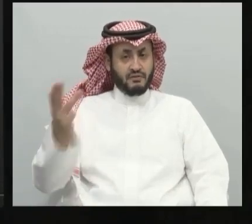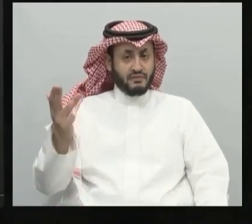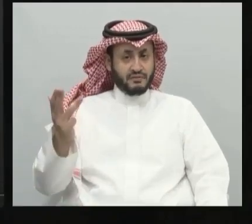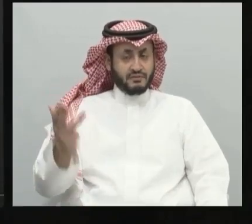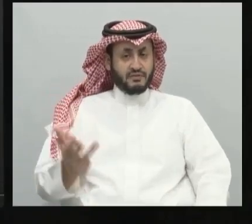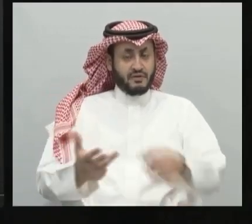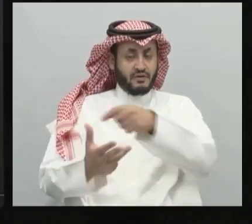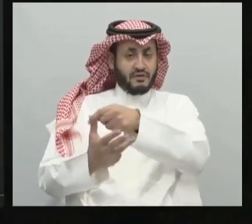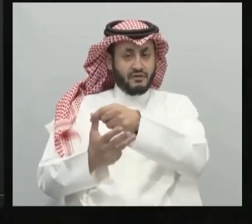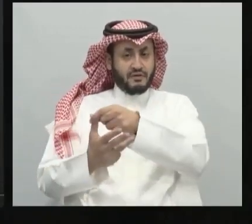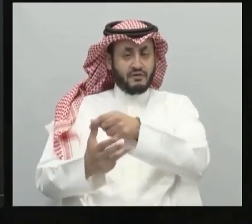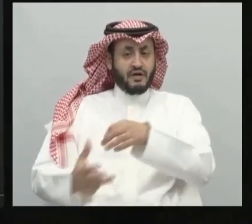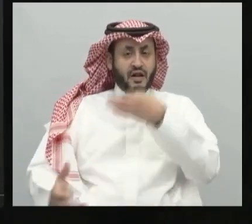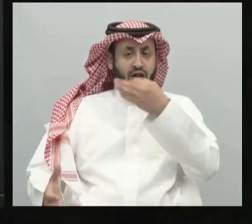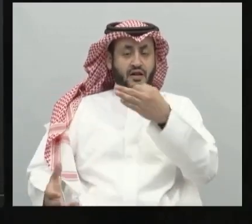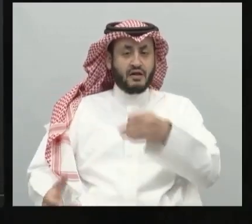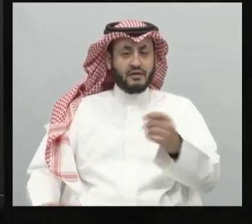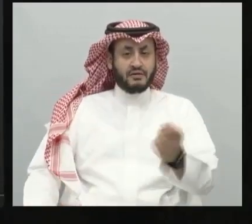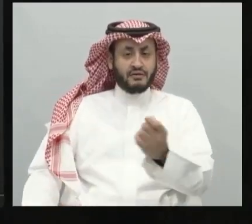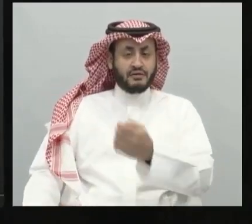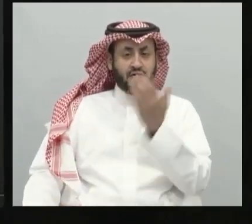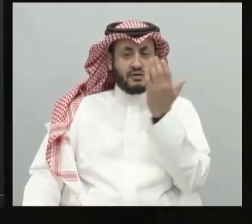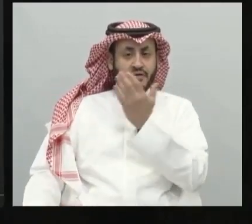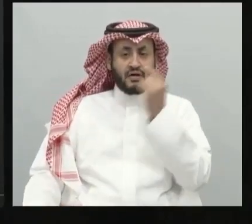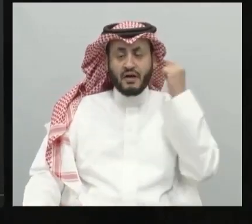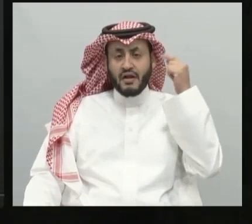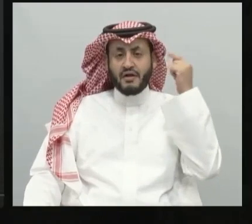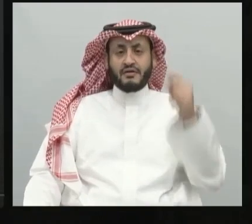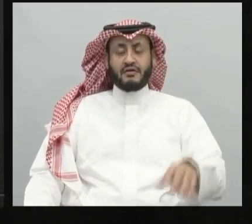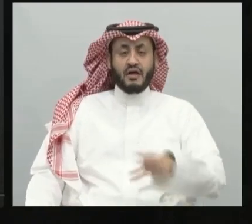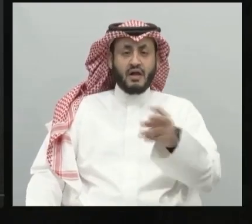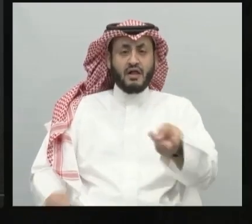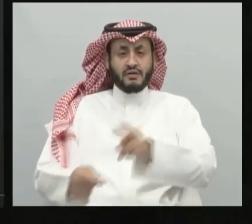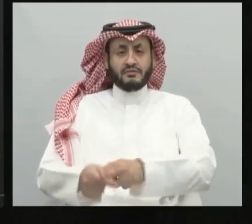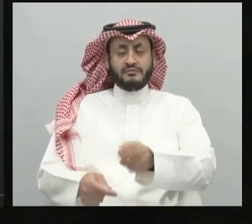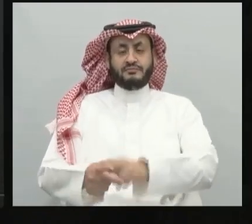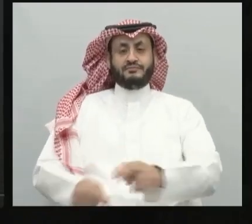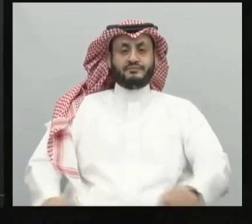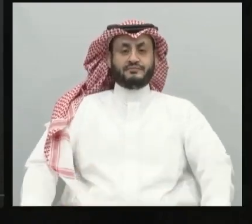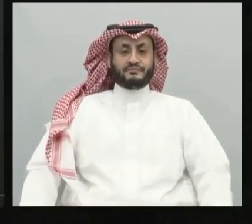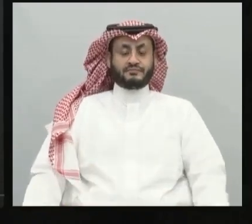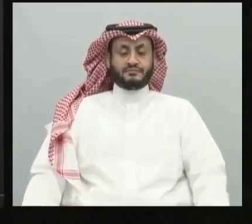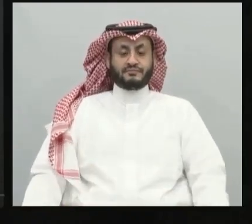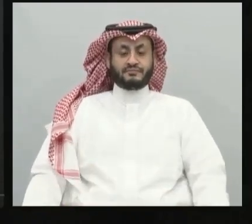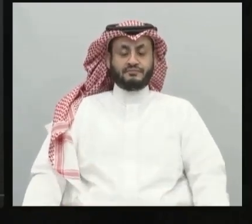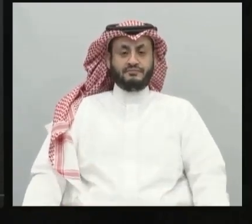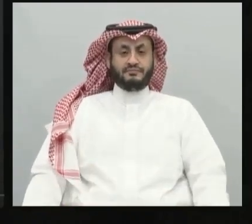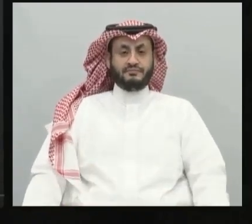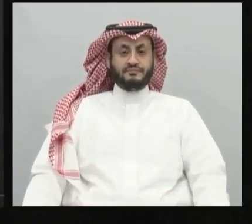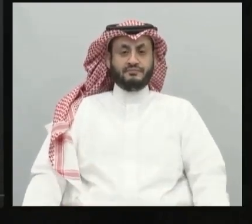four English core skills: reading, listening, writing and speaking, and more, like